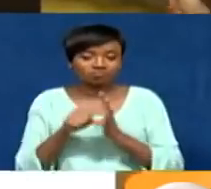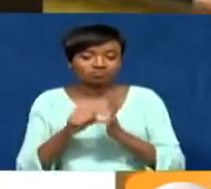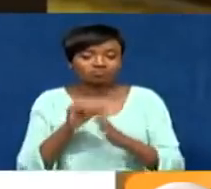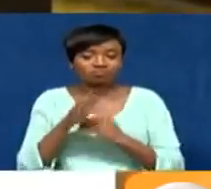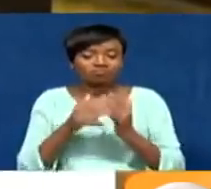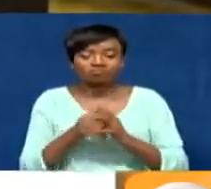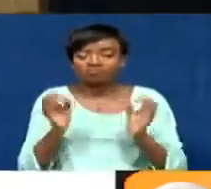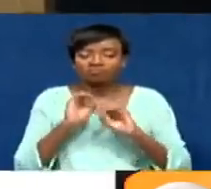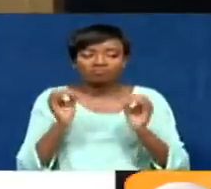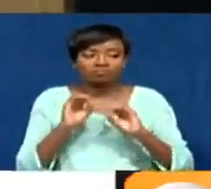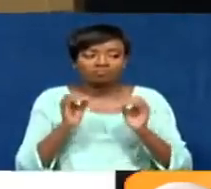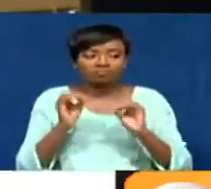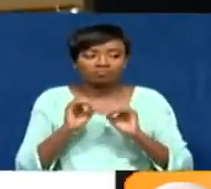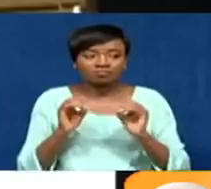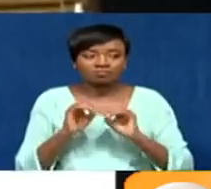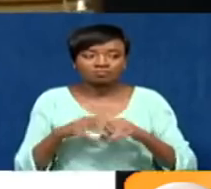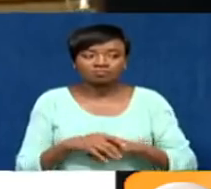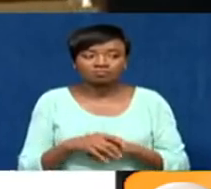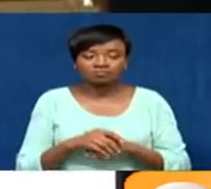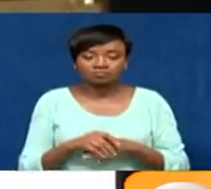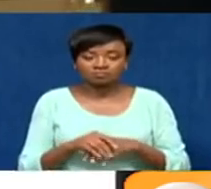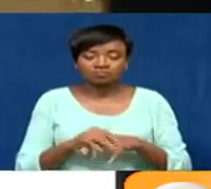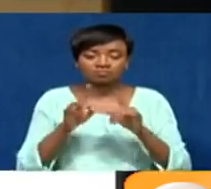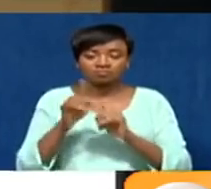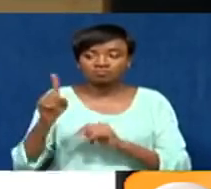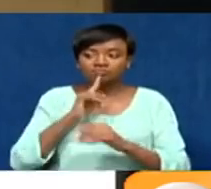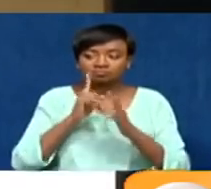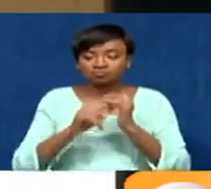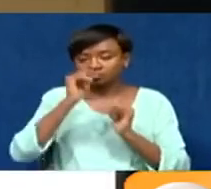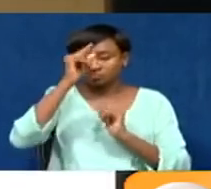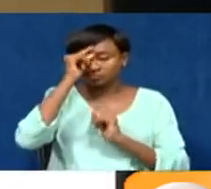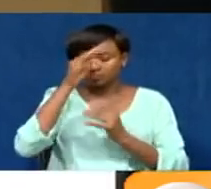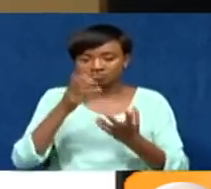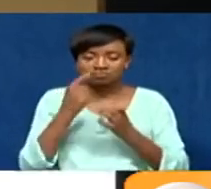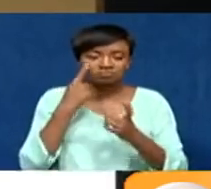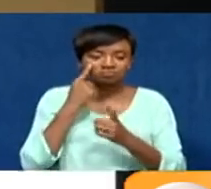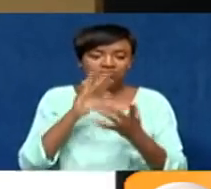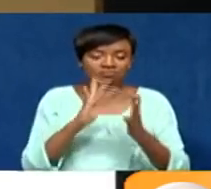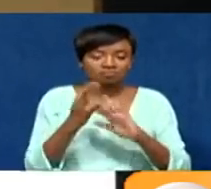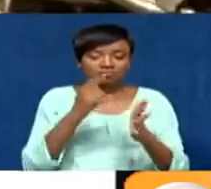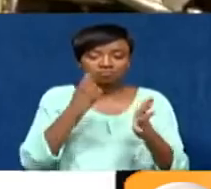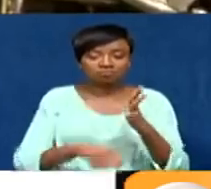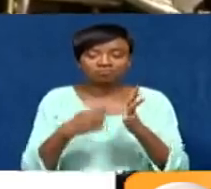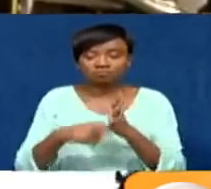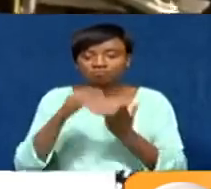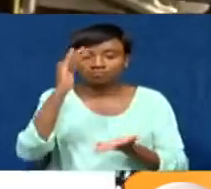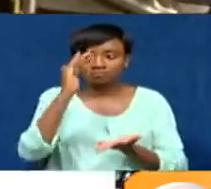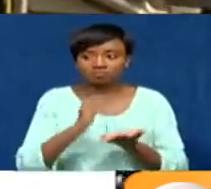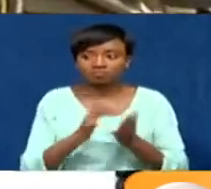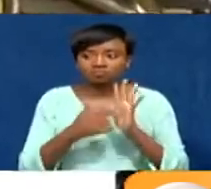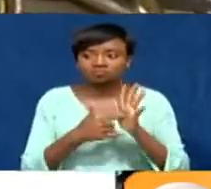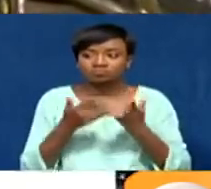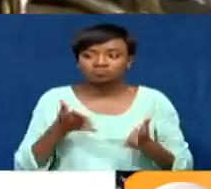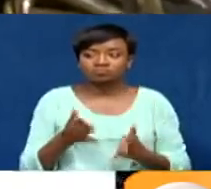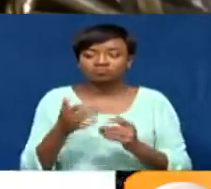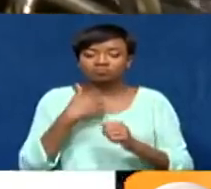in controlling fuel prices. The companies argue that the government should look at reducing the number of taxes levied on fuel. Currently, there are